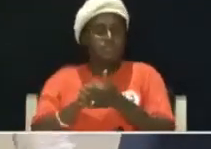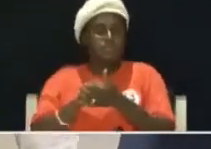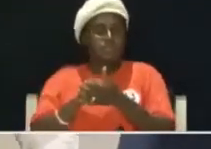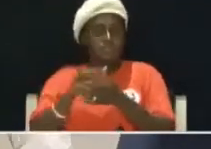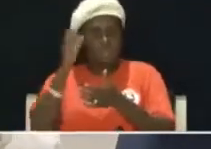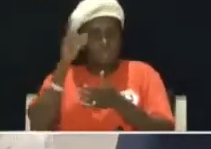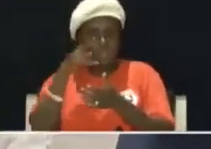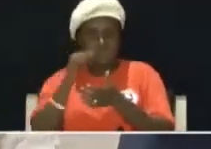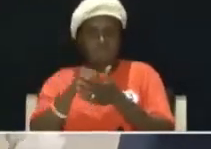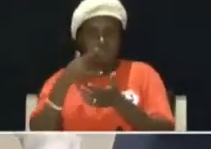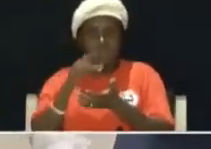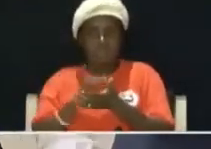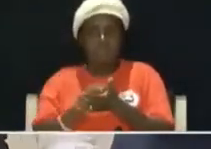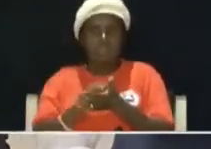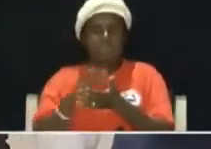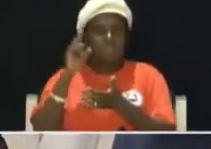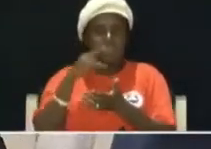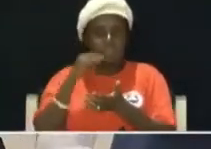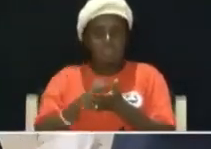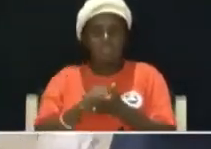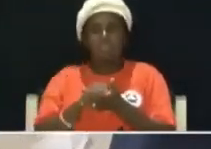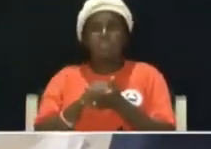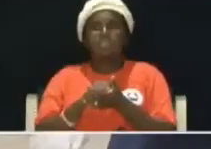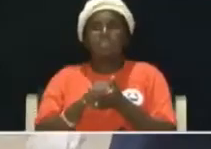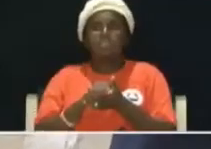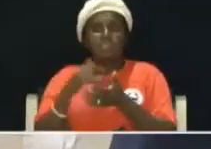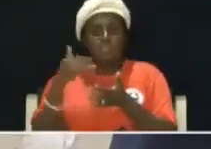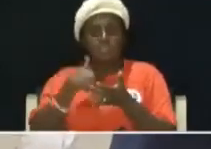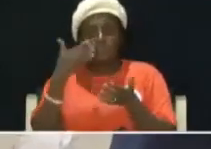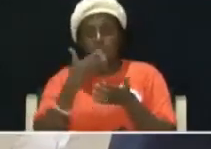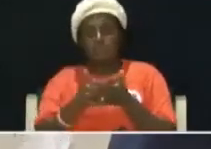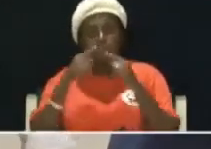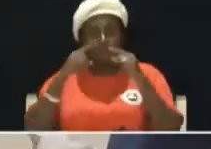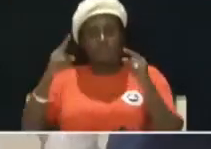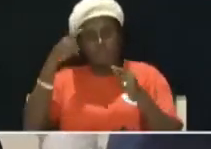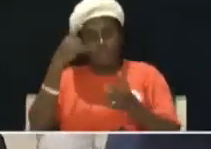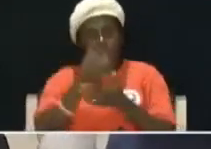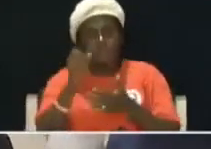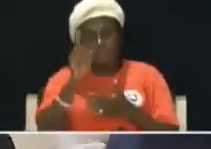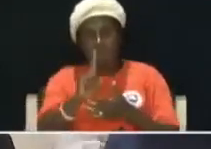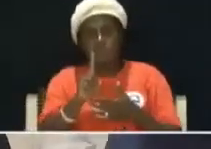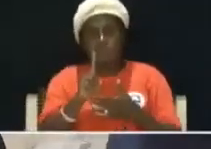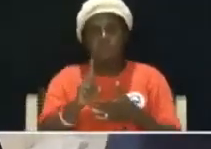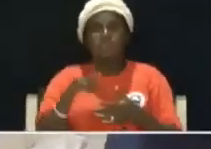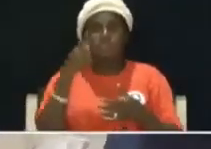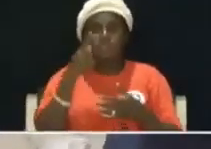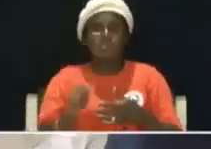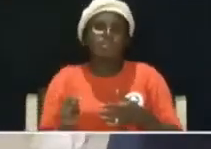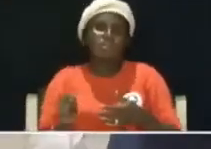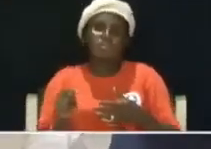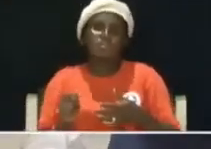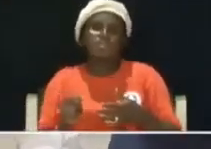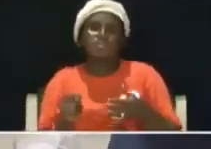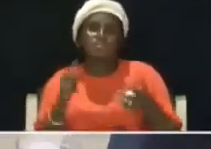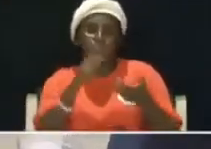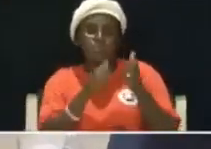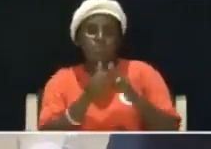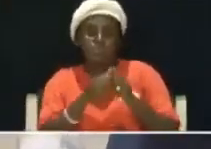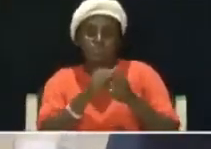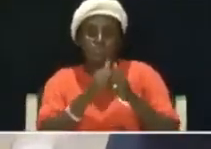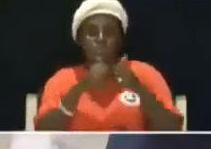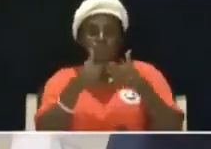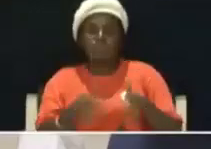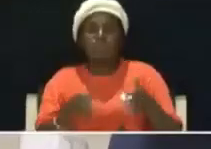something. He said, I have a good news for somebody here. The siege of your